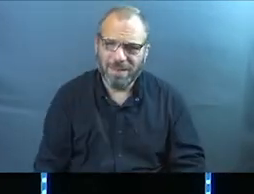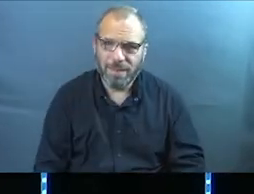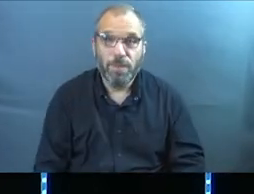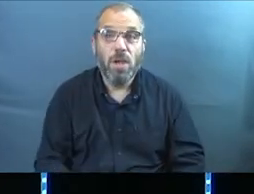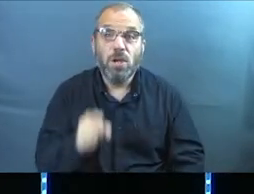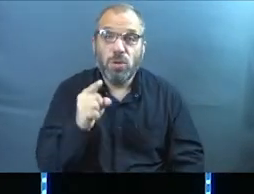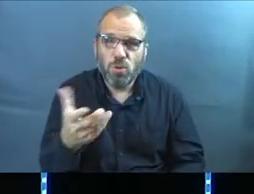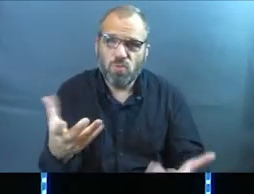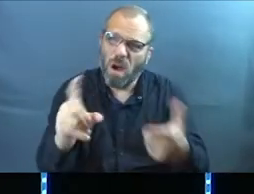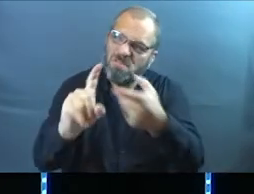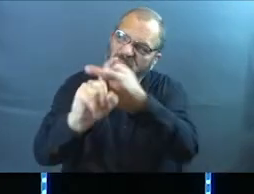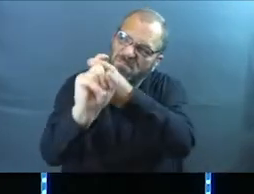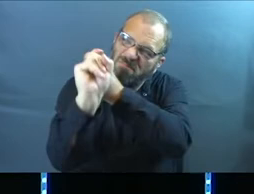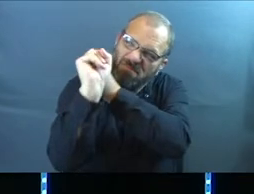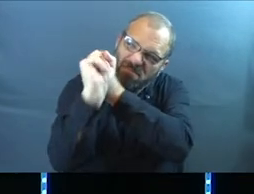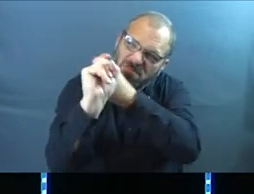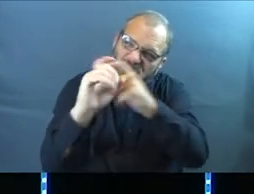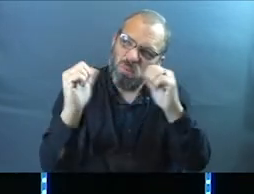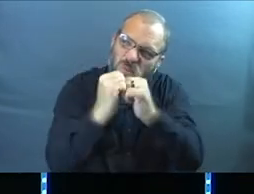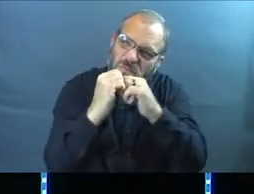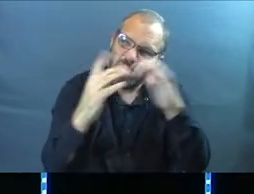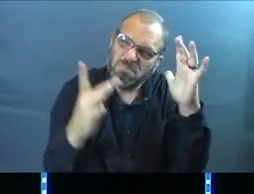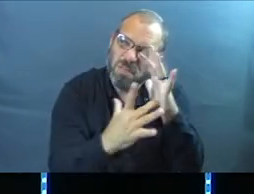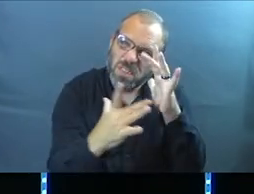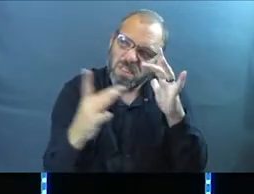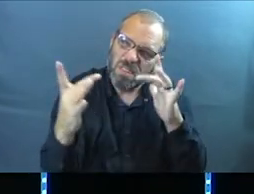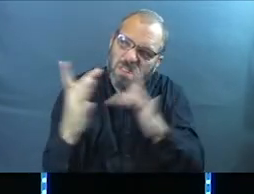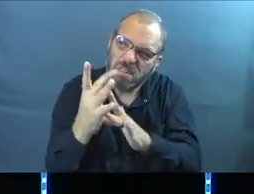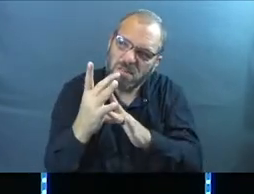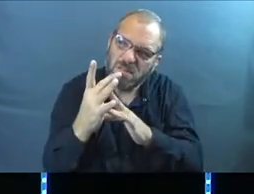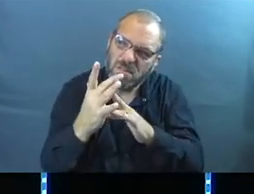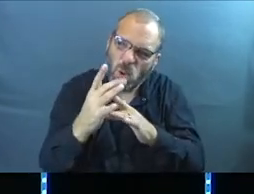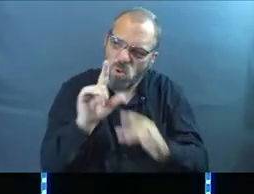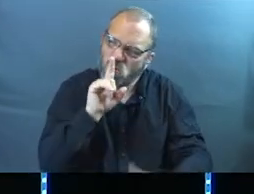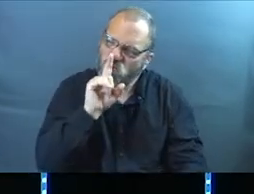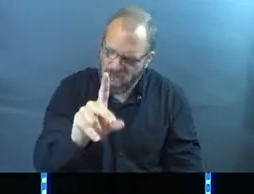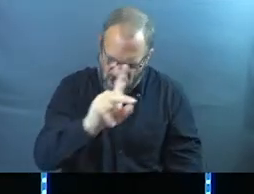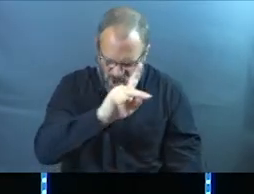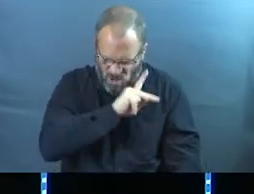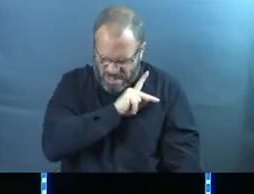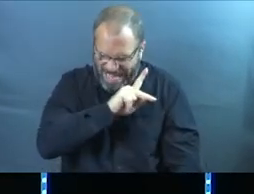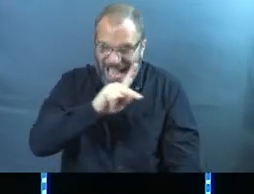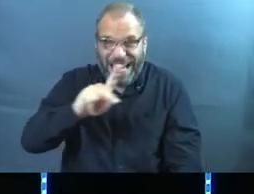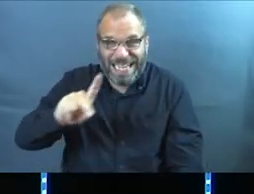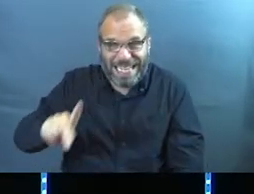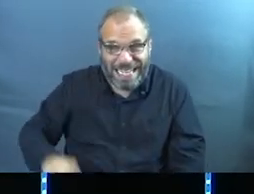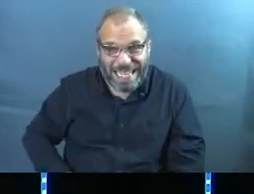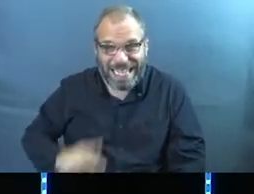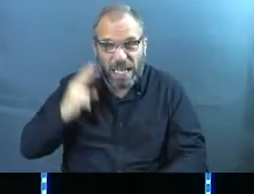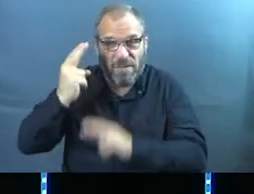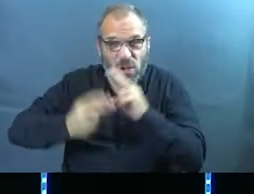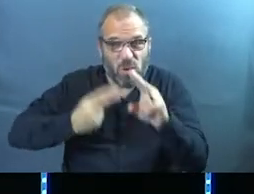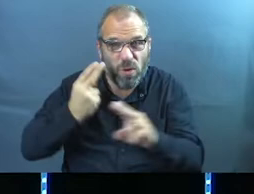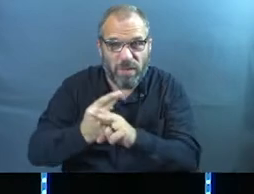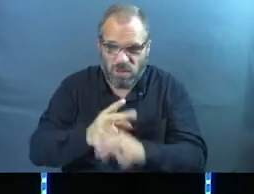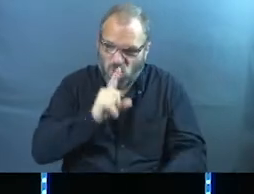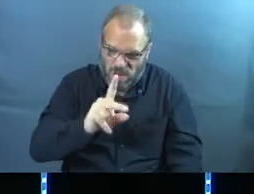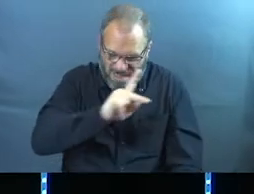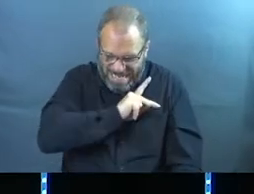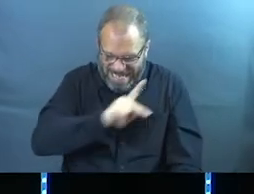Amen. You want a friendship with Jesus, with the real King of the universe. the real